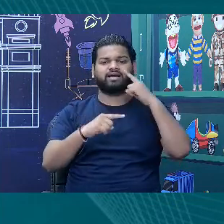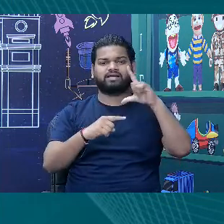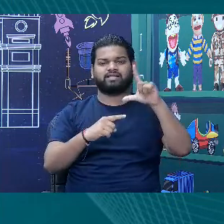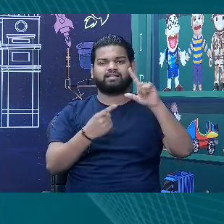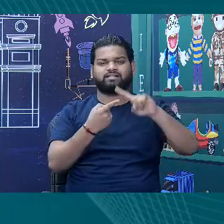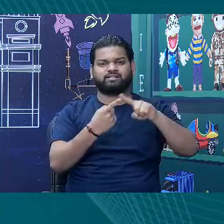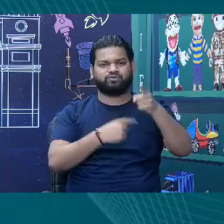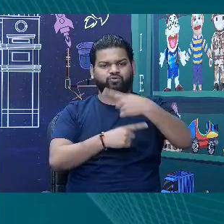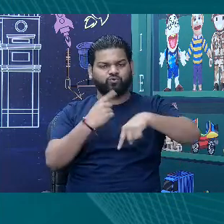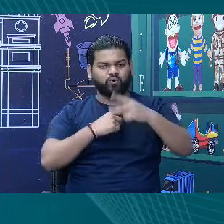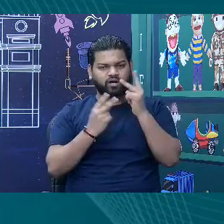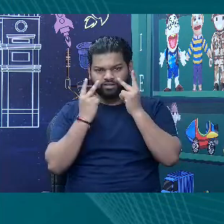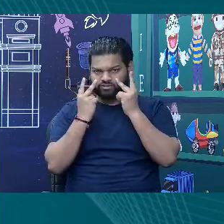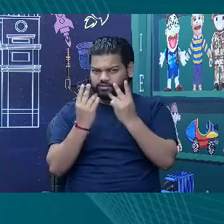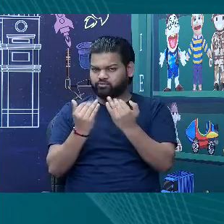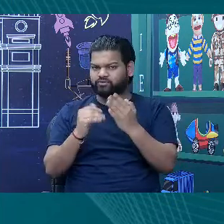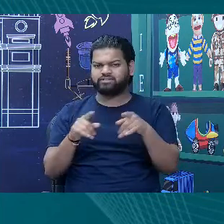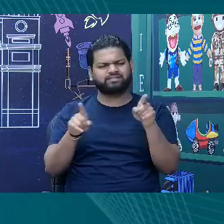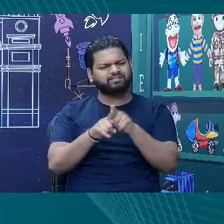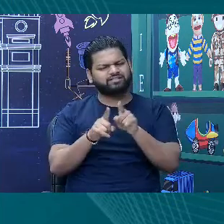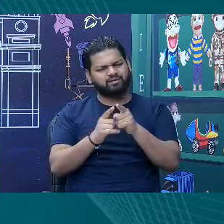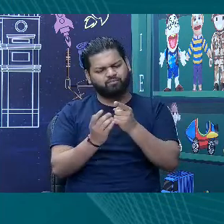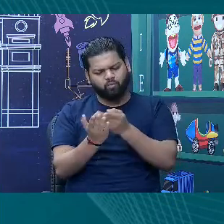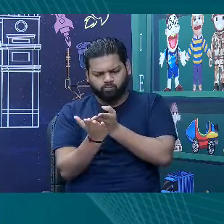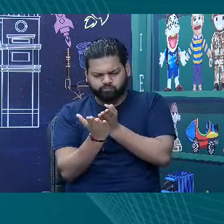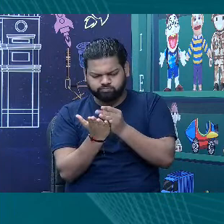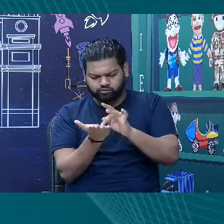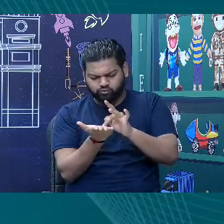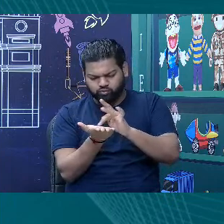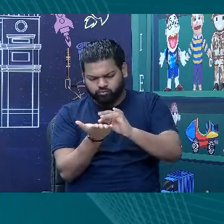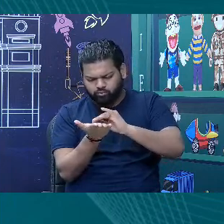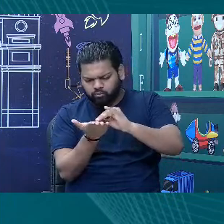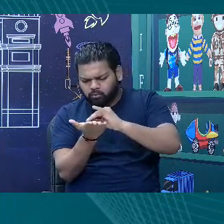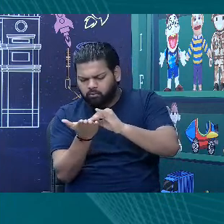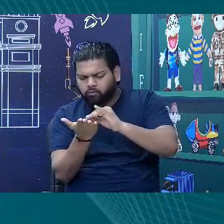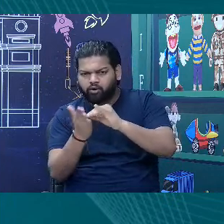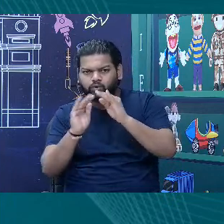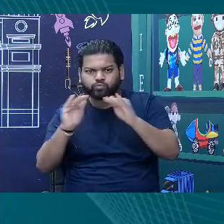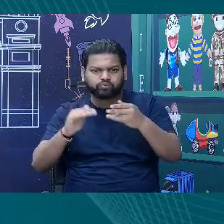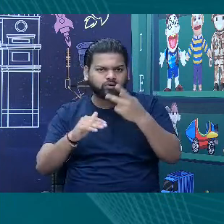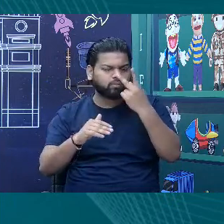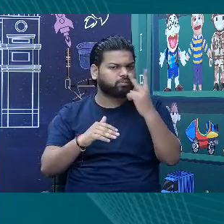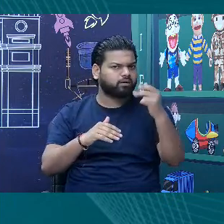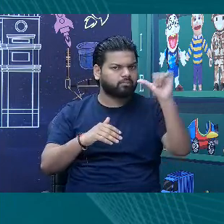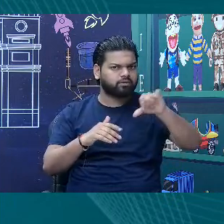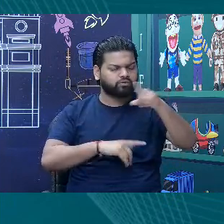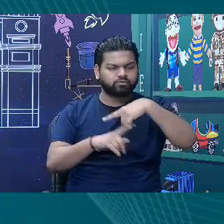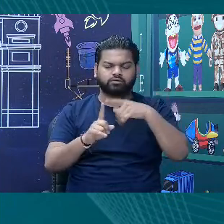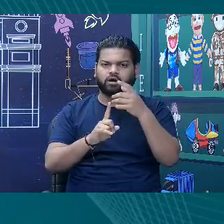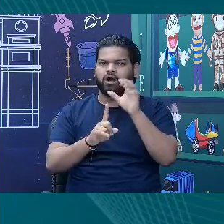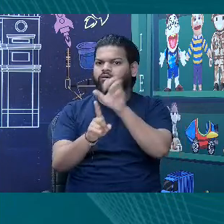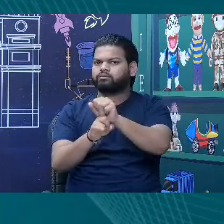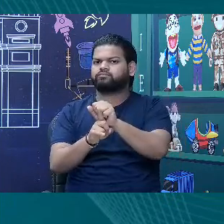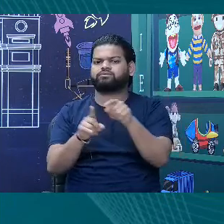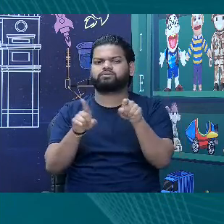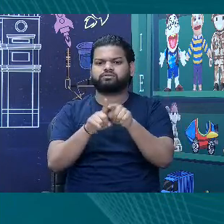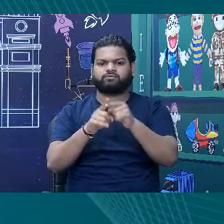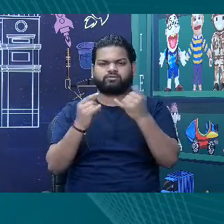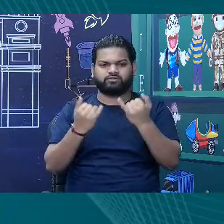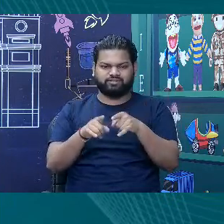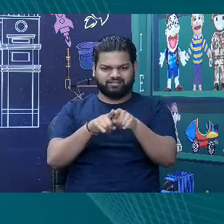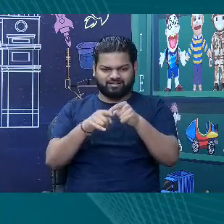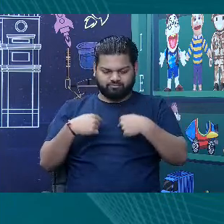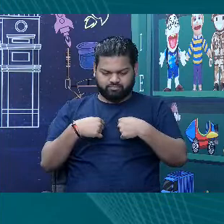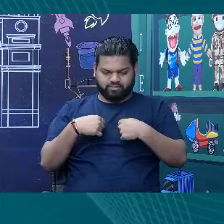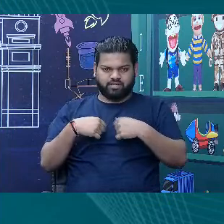and that's how you can make it tactile, and you can learn that this is where our country is, where you and I are today. Okay. And this